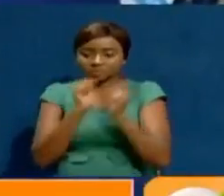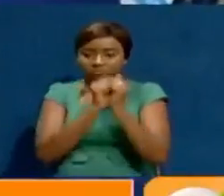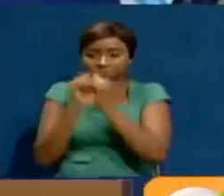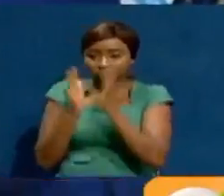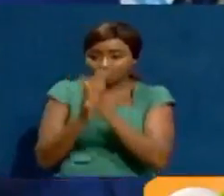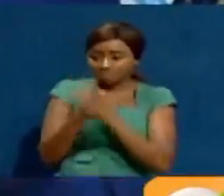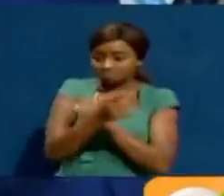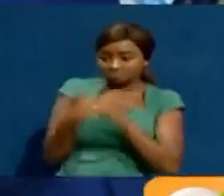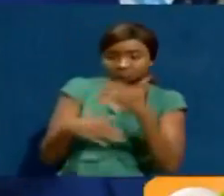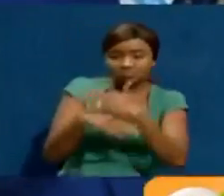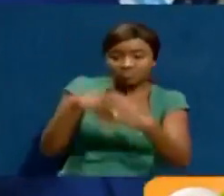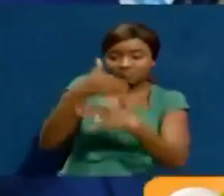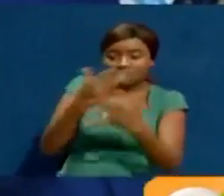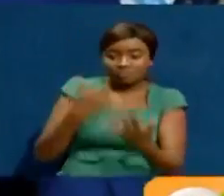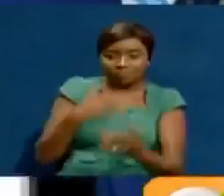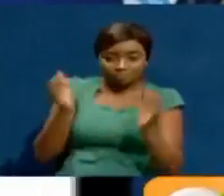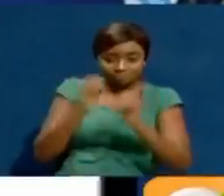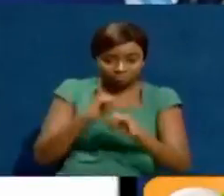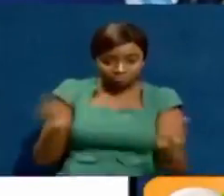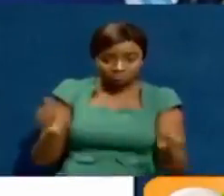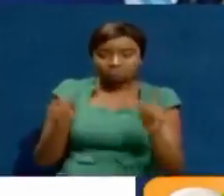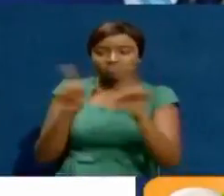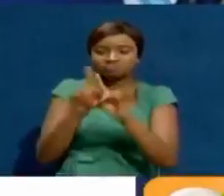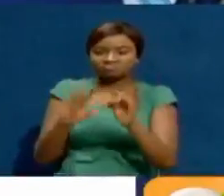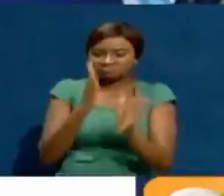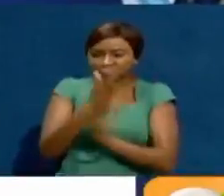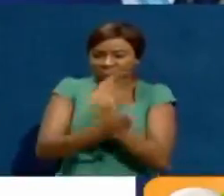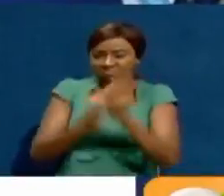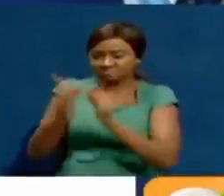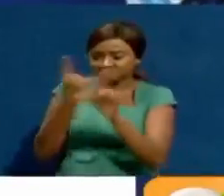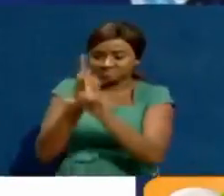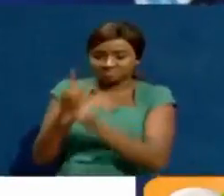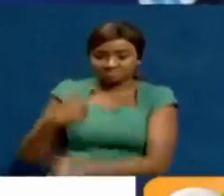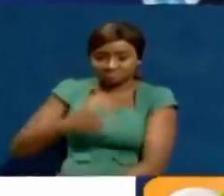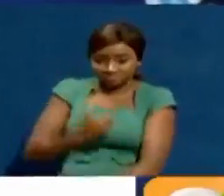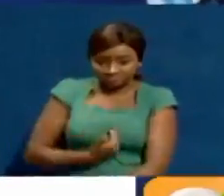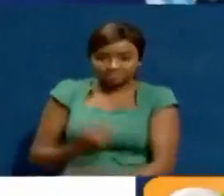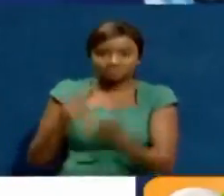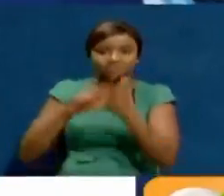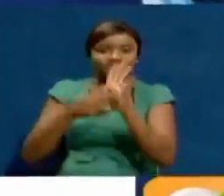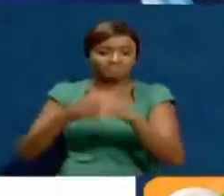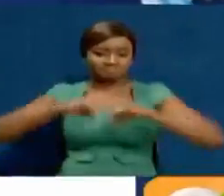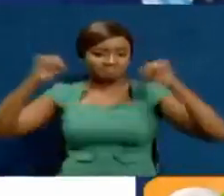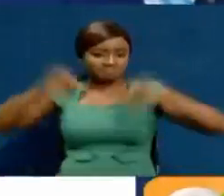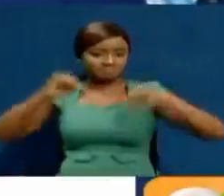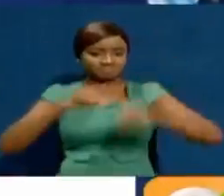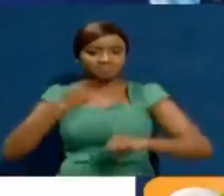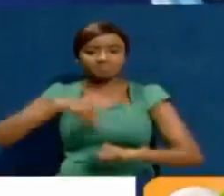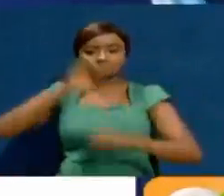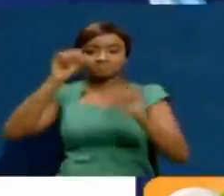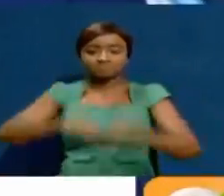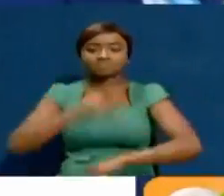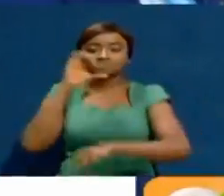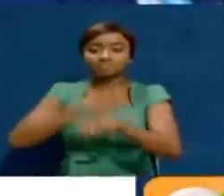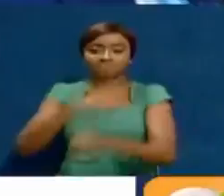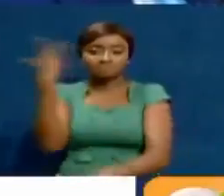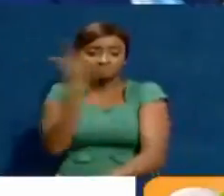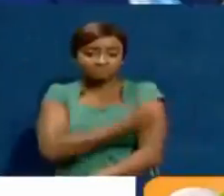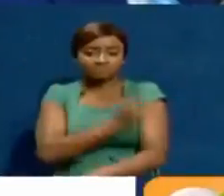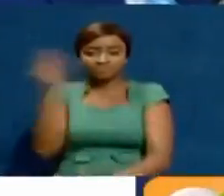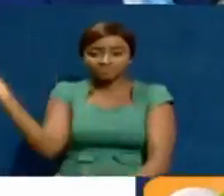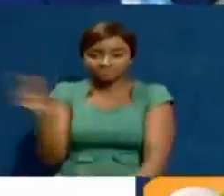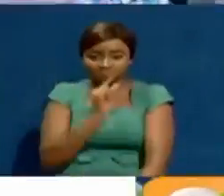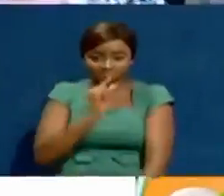existing infrastructure that the minister has just talked about, it is also possible that we may have the vaccine even